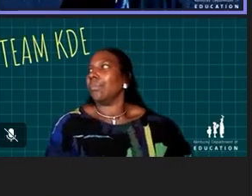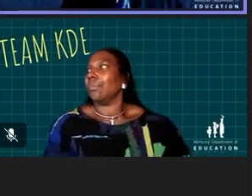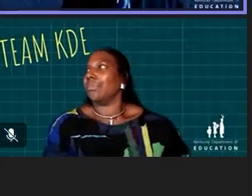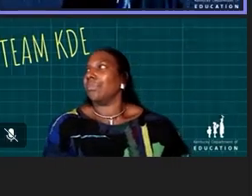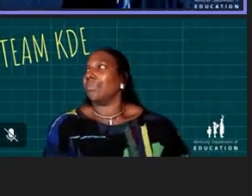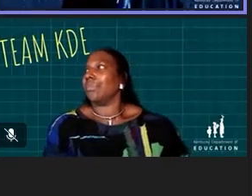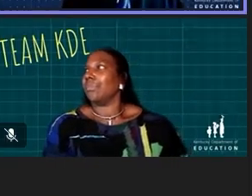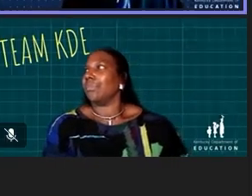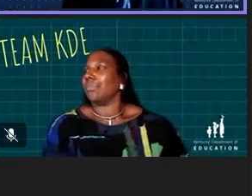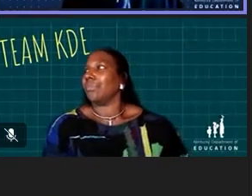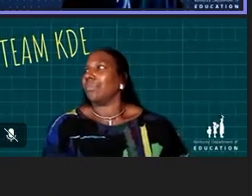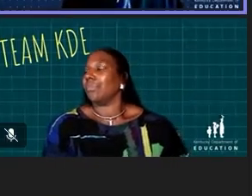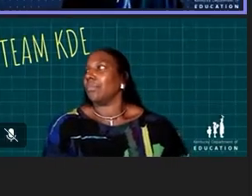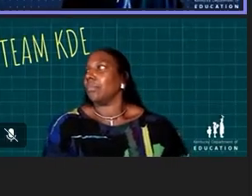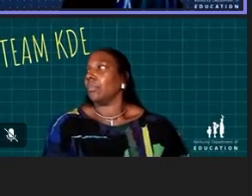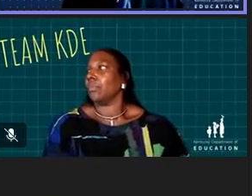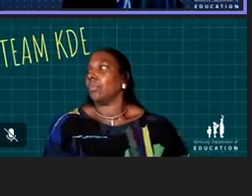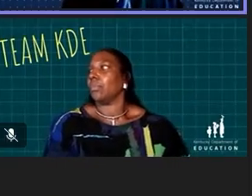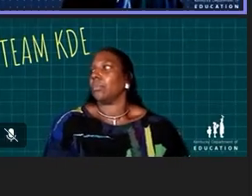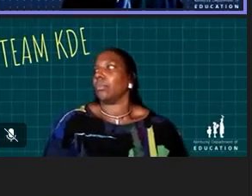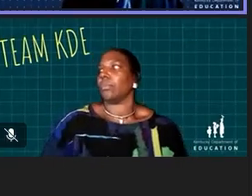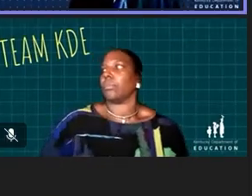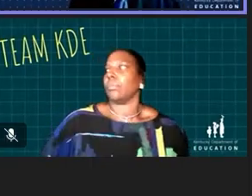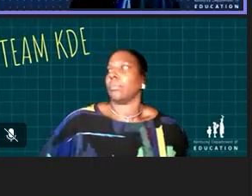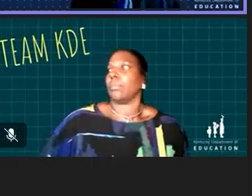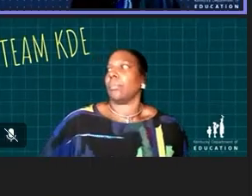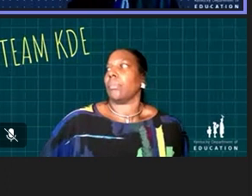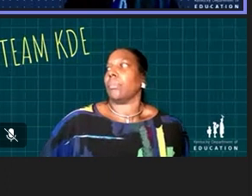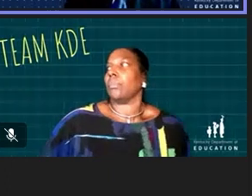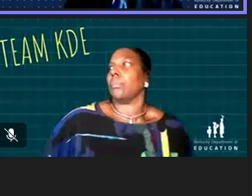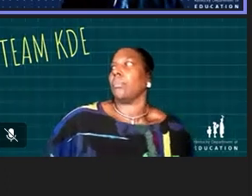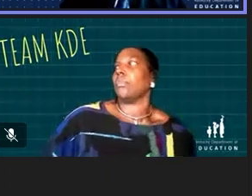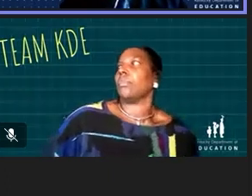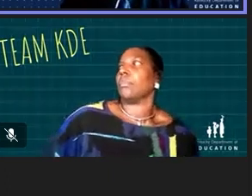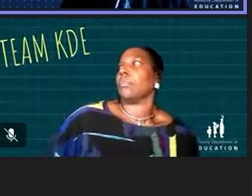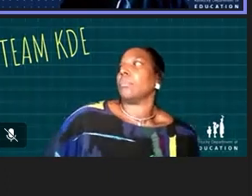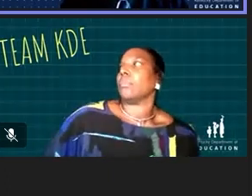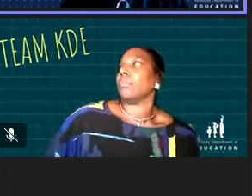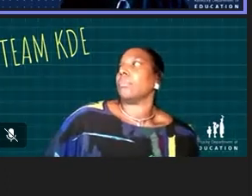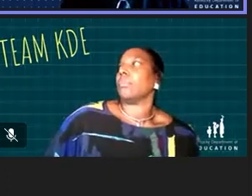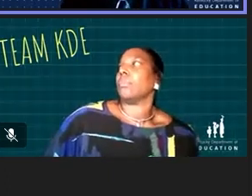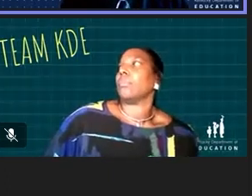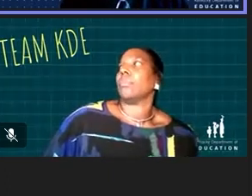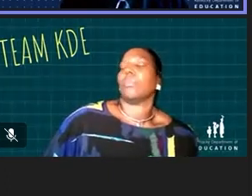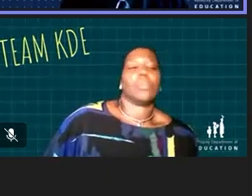Yep. Okay. And I think we are kind of to the wrap. So,